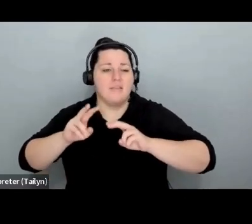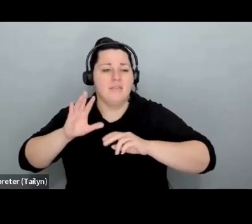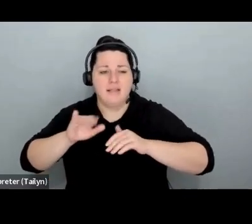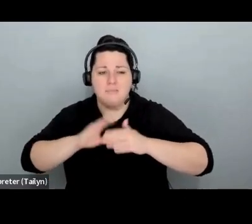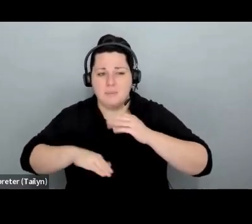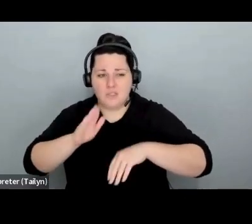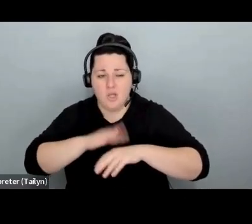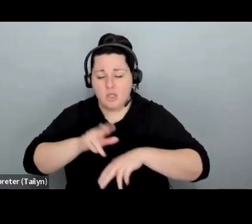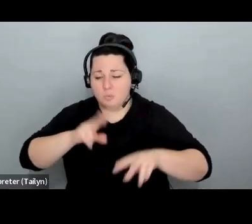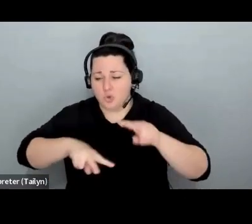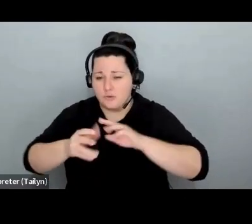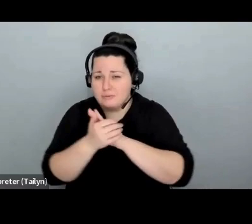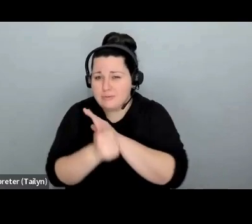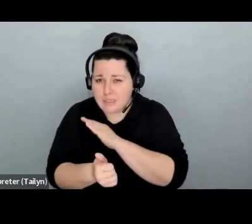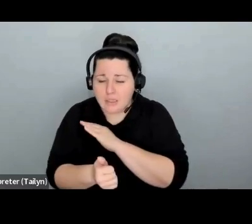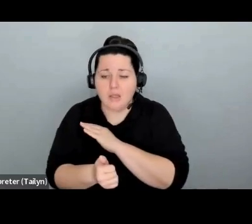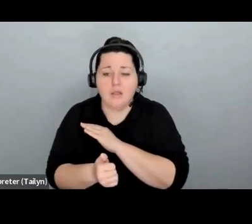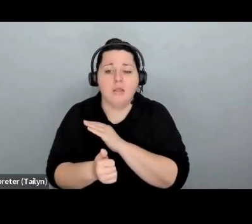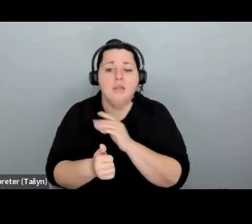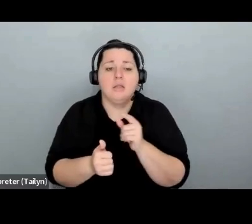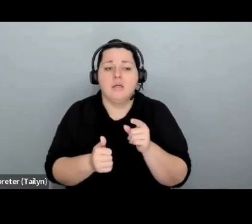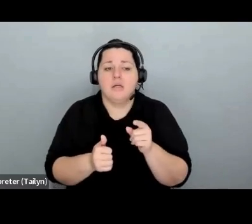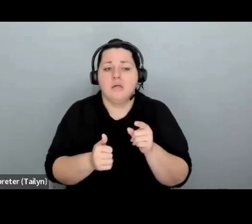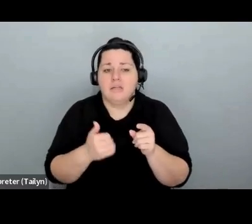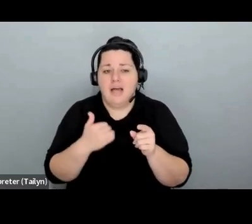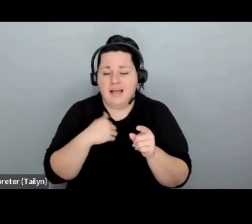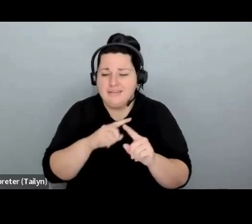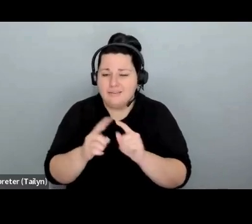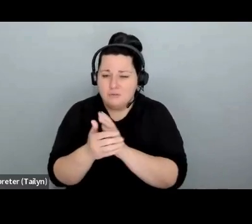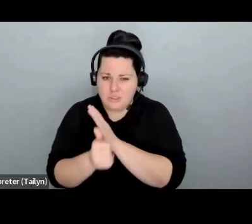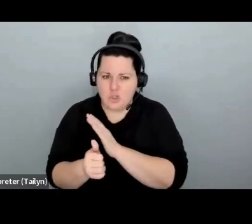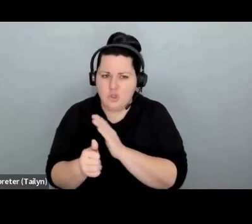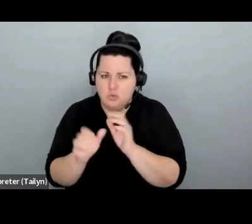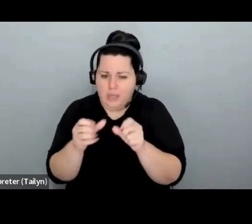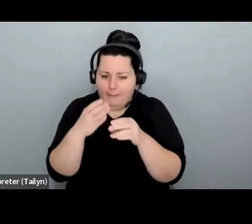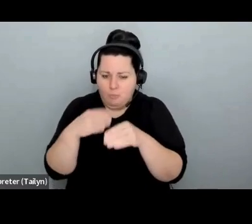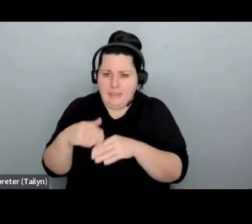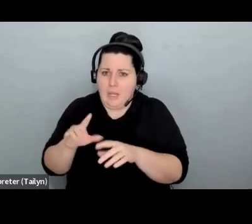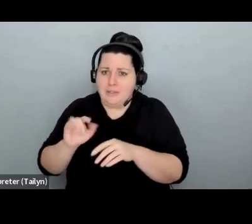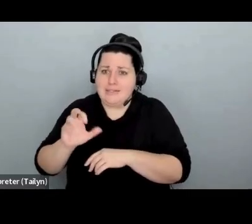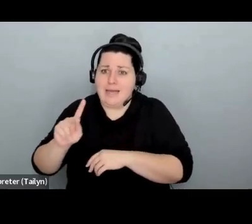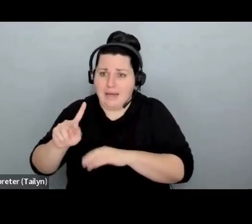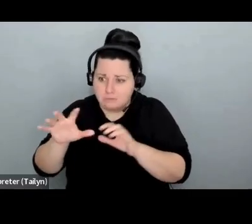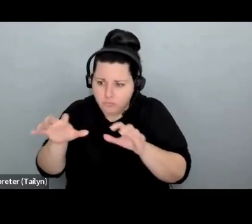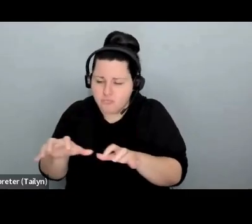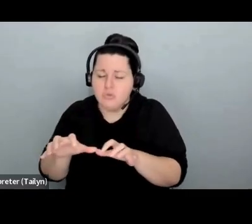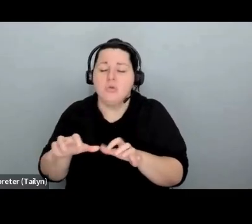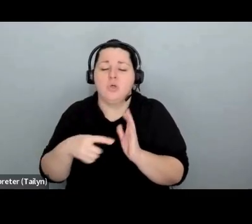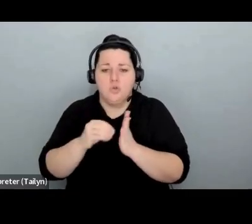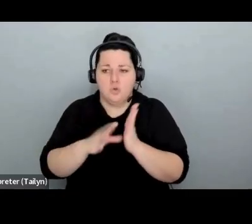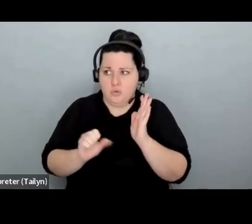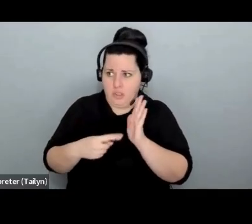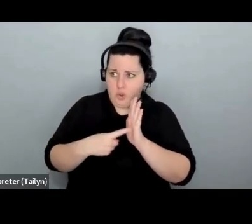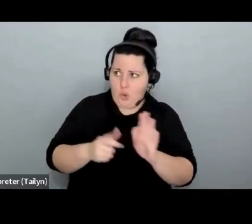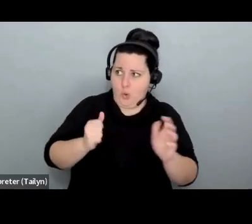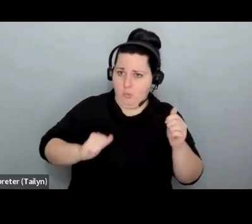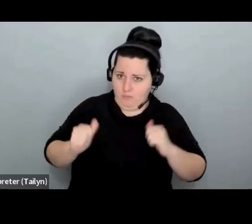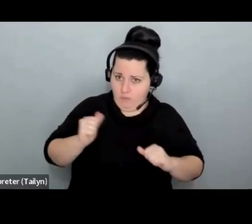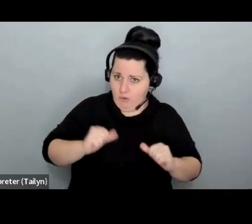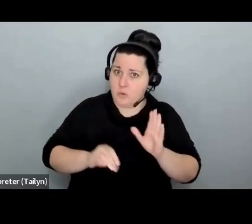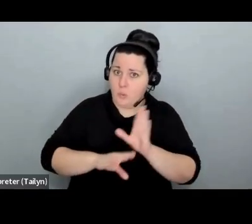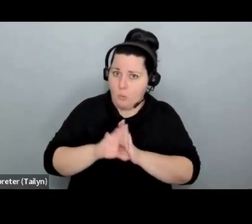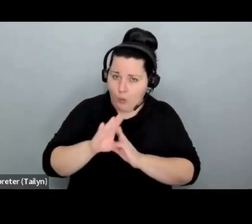observed skill, and it has rating skills that allows you to break down a task so students can show performance and